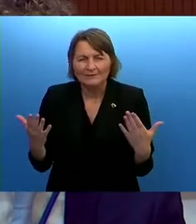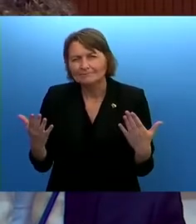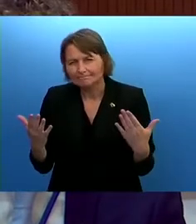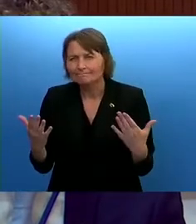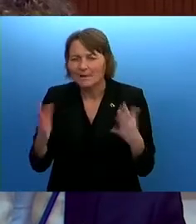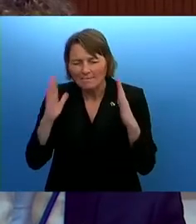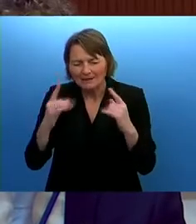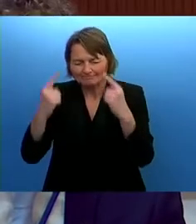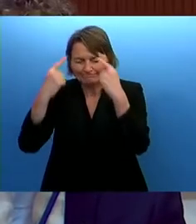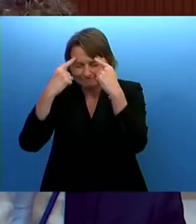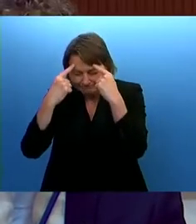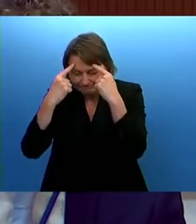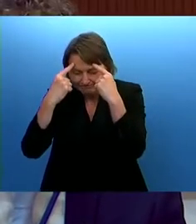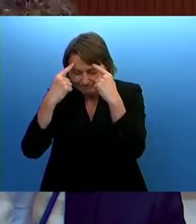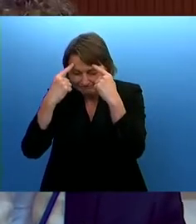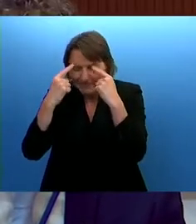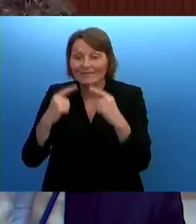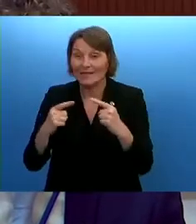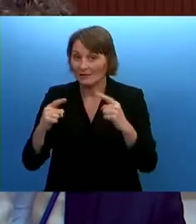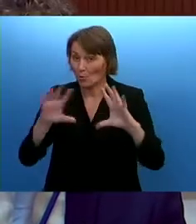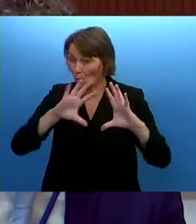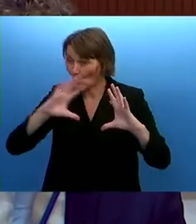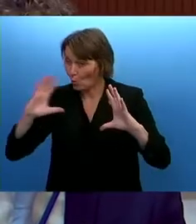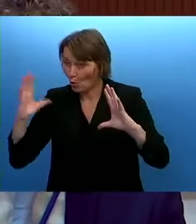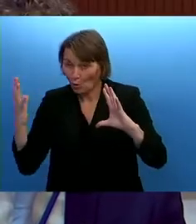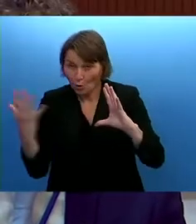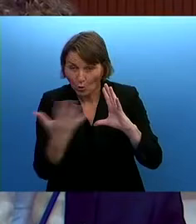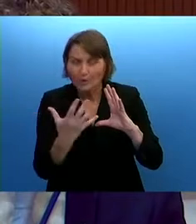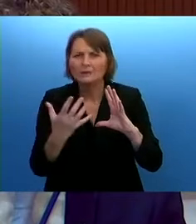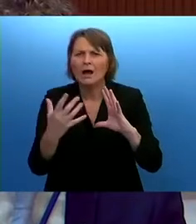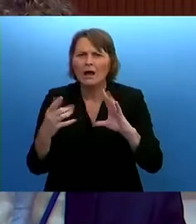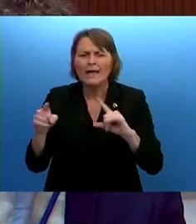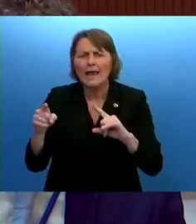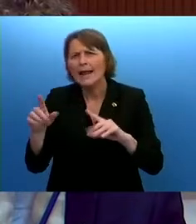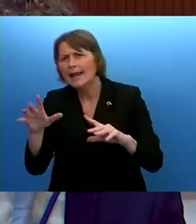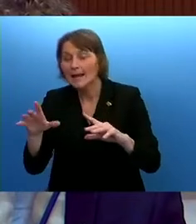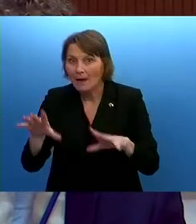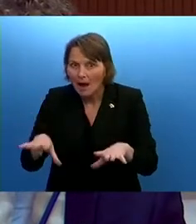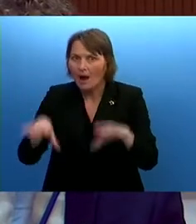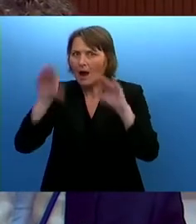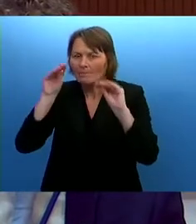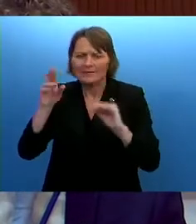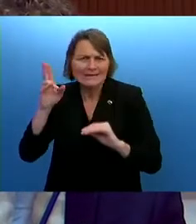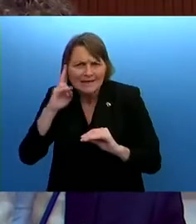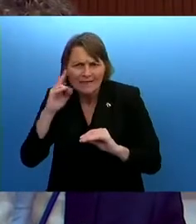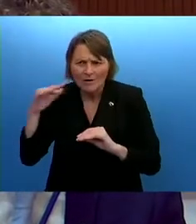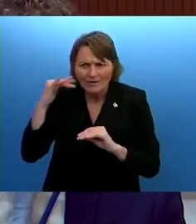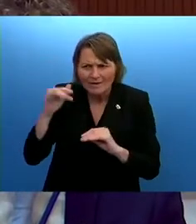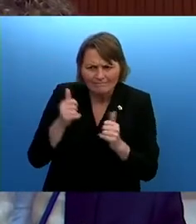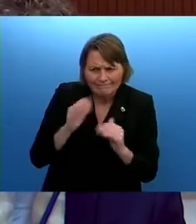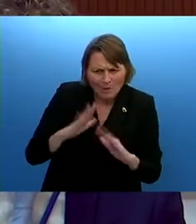ensuring a much stronger global understanding of the needs of people who are deaf. And that's